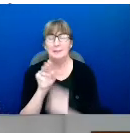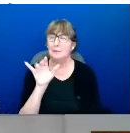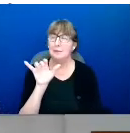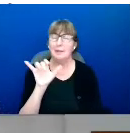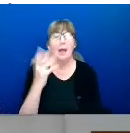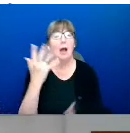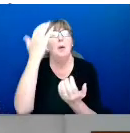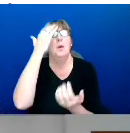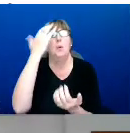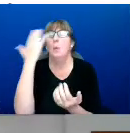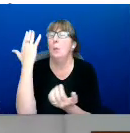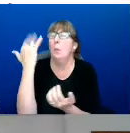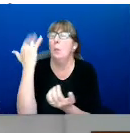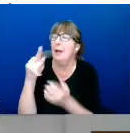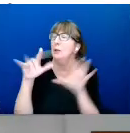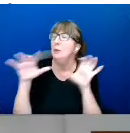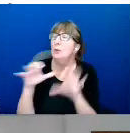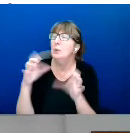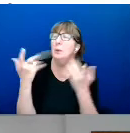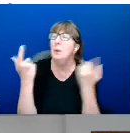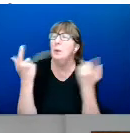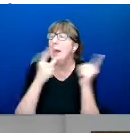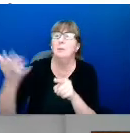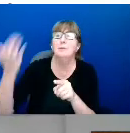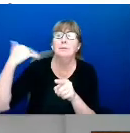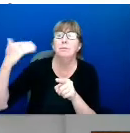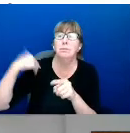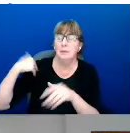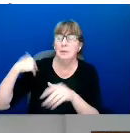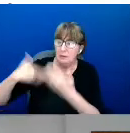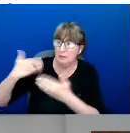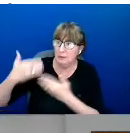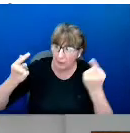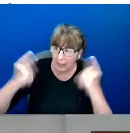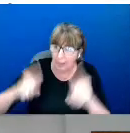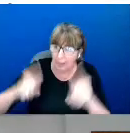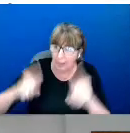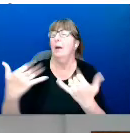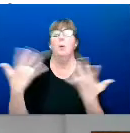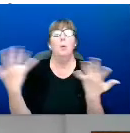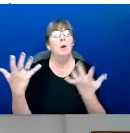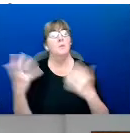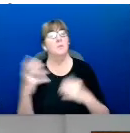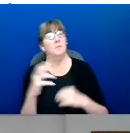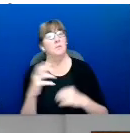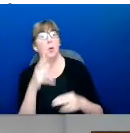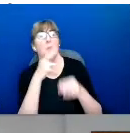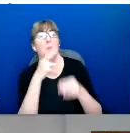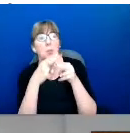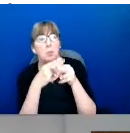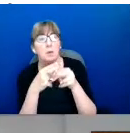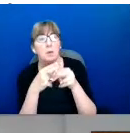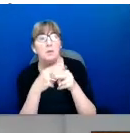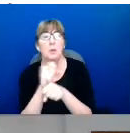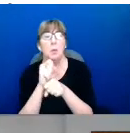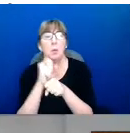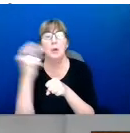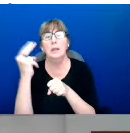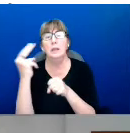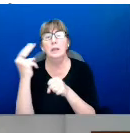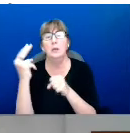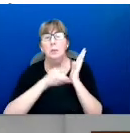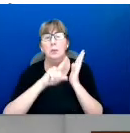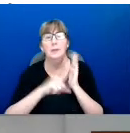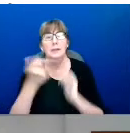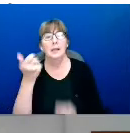what transpired in the past to make this happen? So just very briefly, the history of work exploration in '75, long before any of